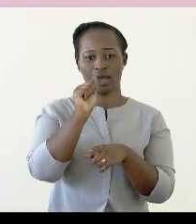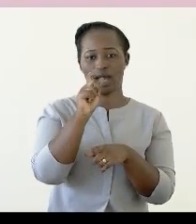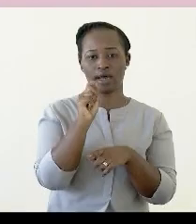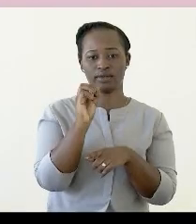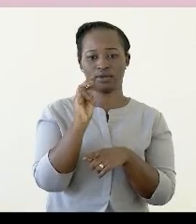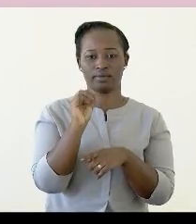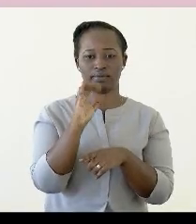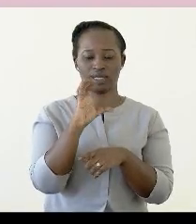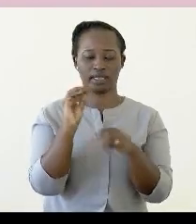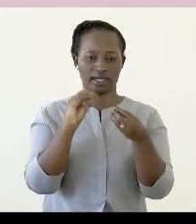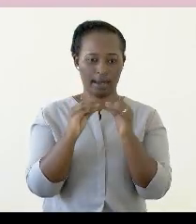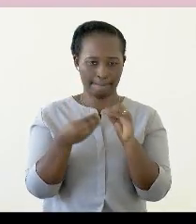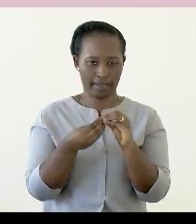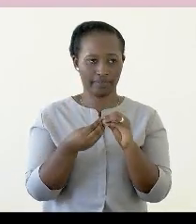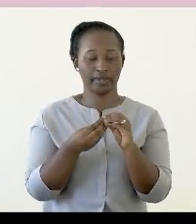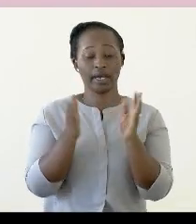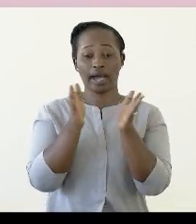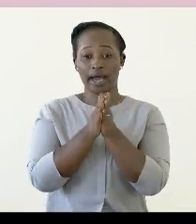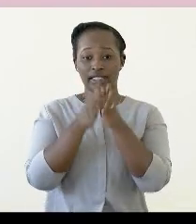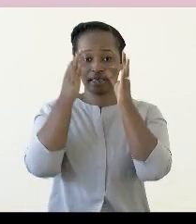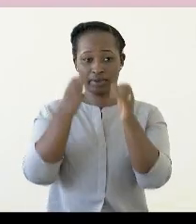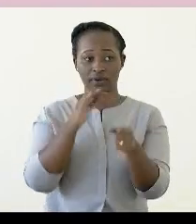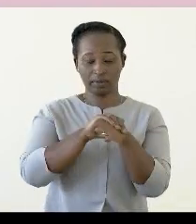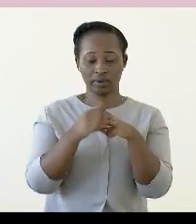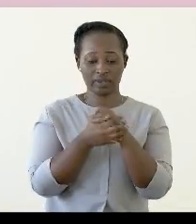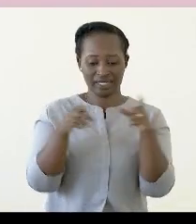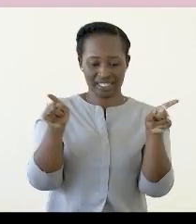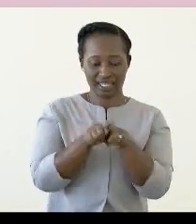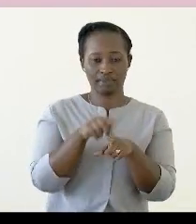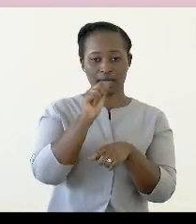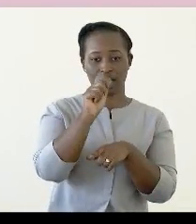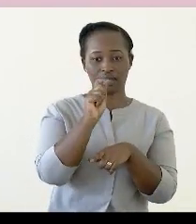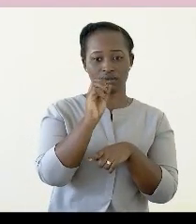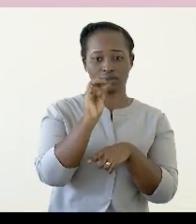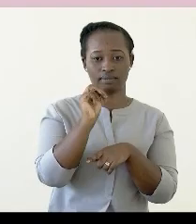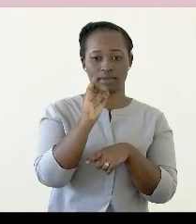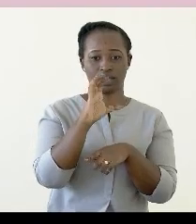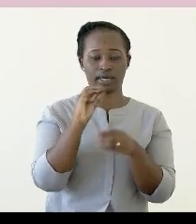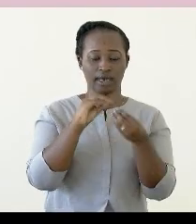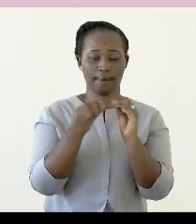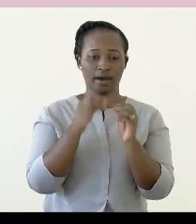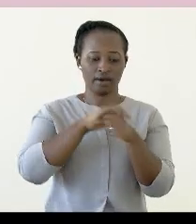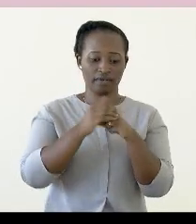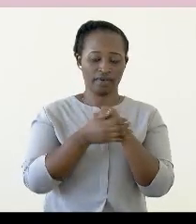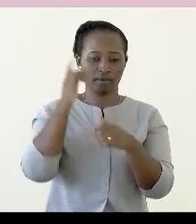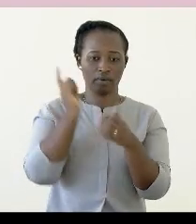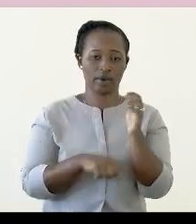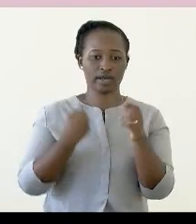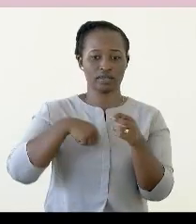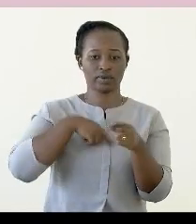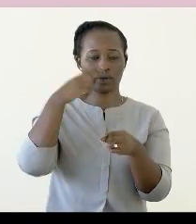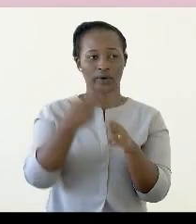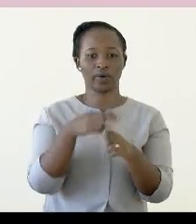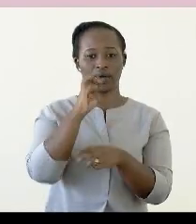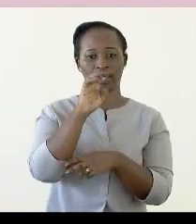atoms of the same atomic number form what we call an element. And what is a compound? A